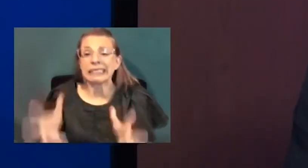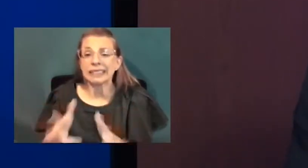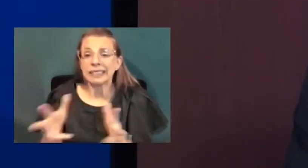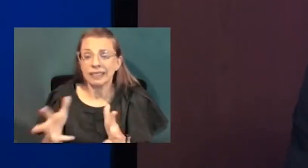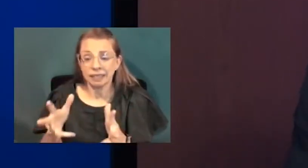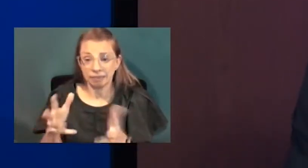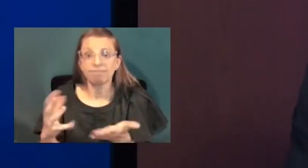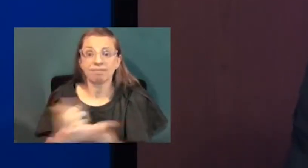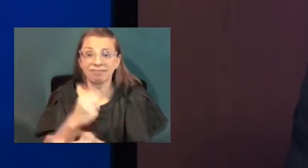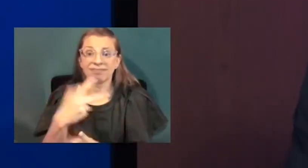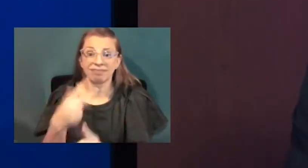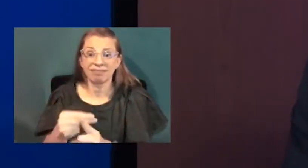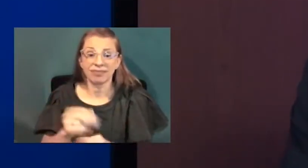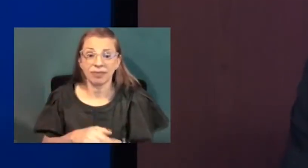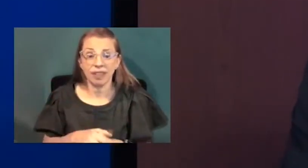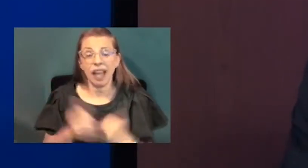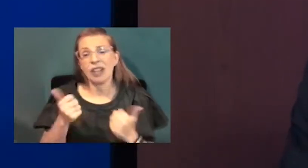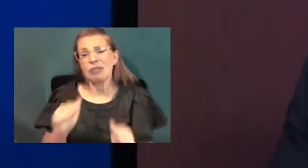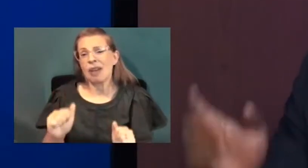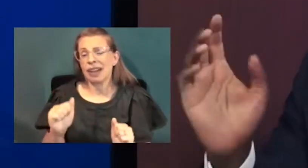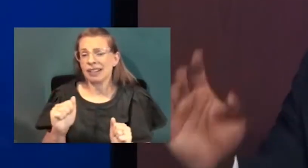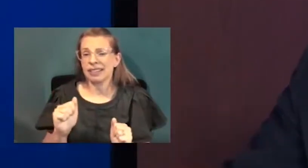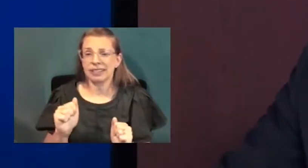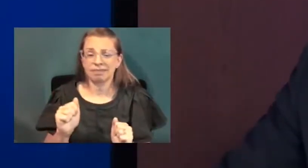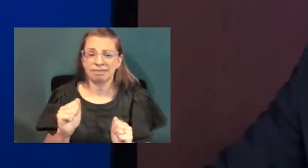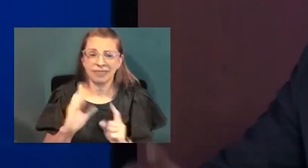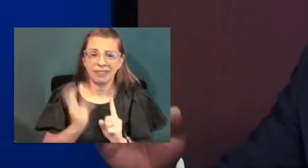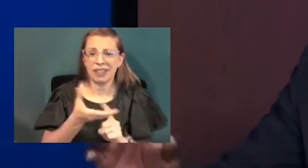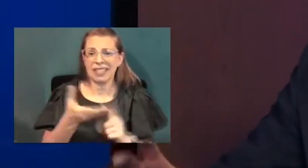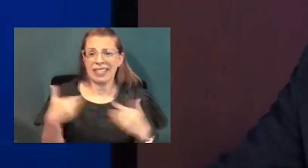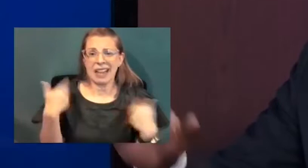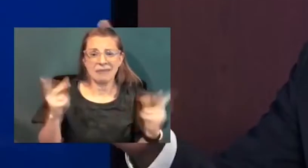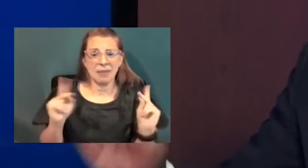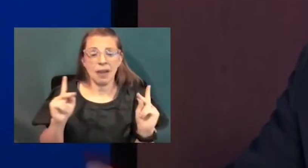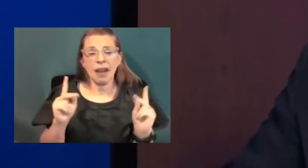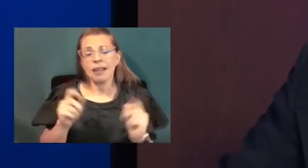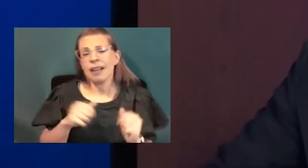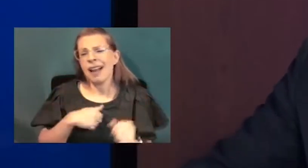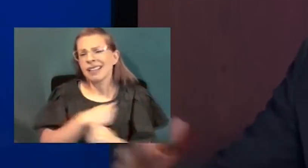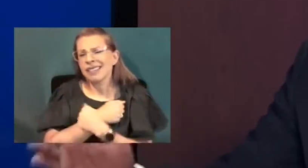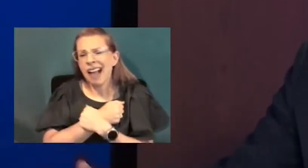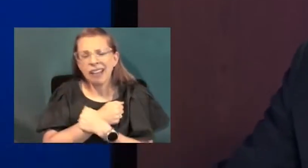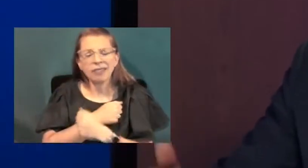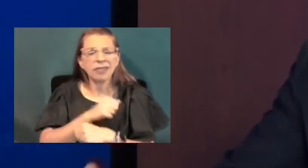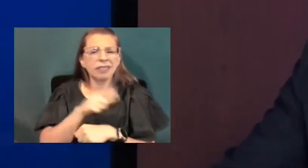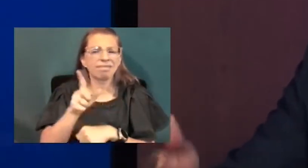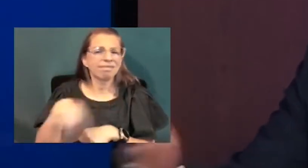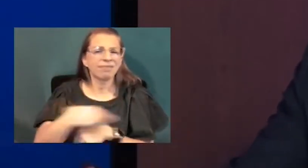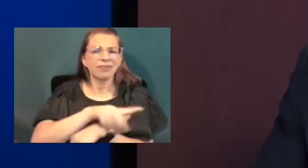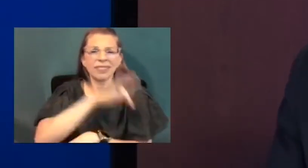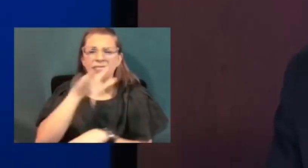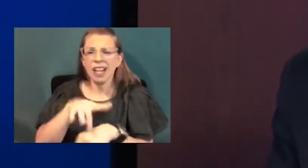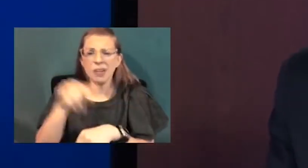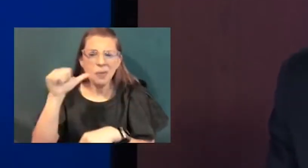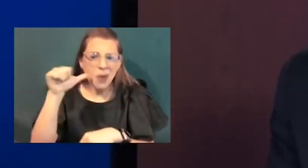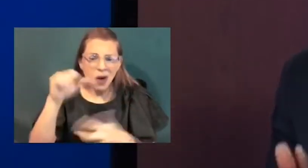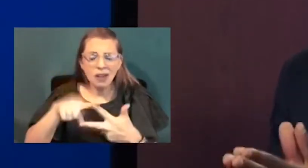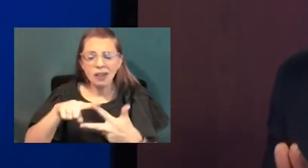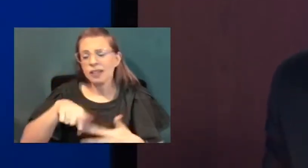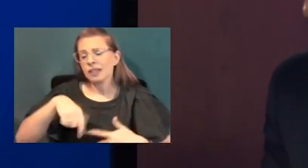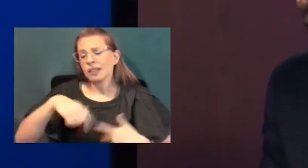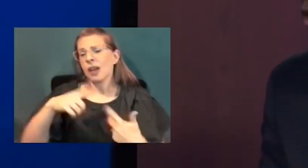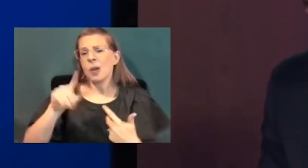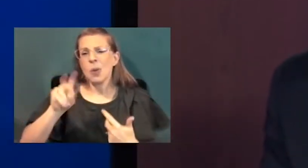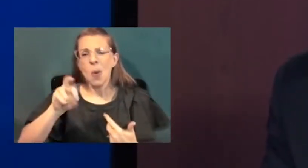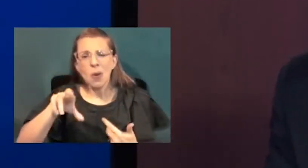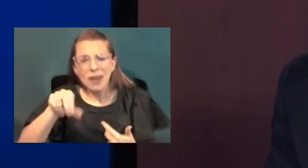to get through to our young people. I love them going to our bars in Westport or for those of you in Lawrence or wherever else, sure.